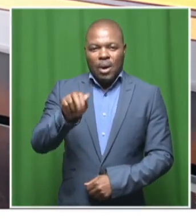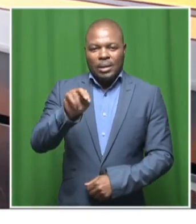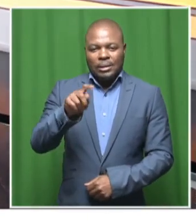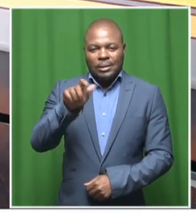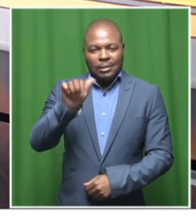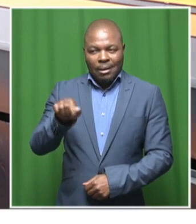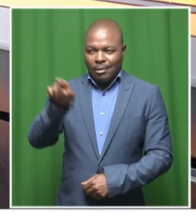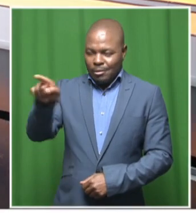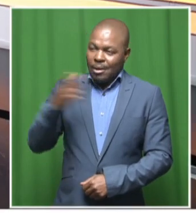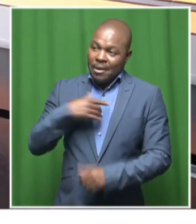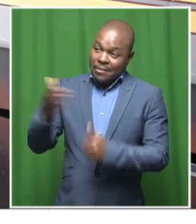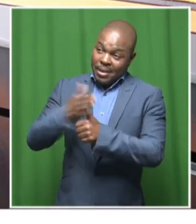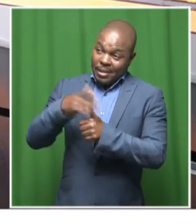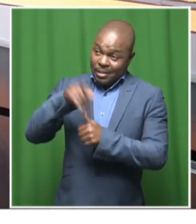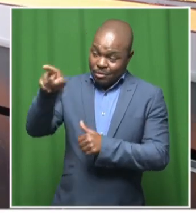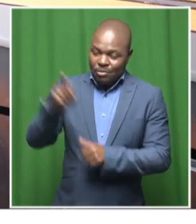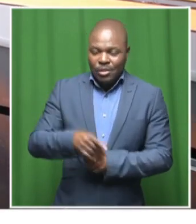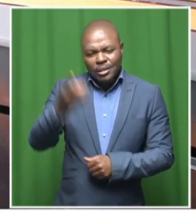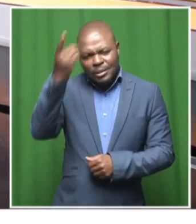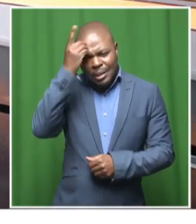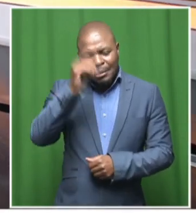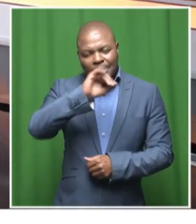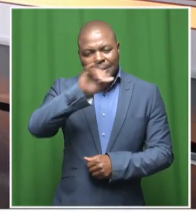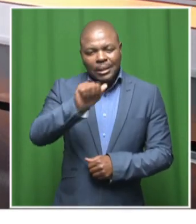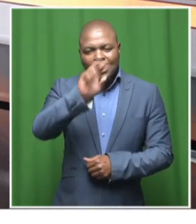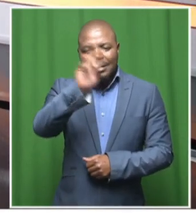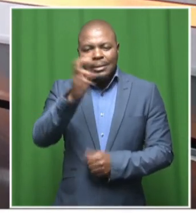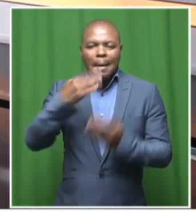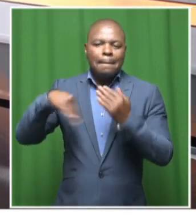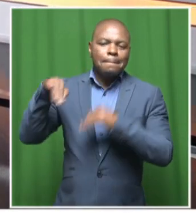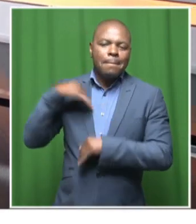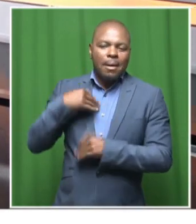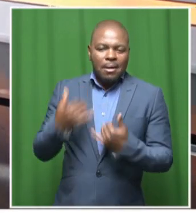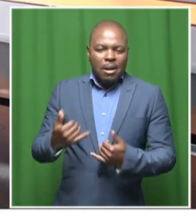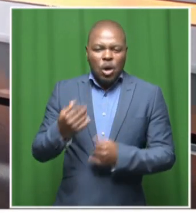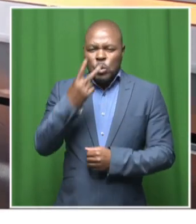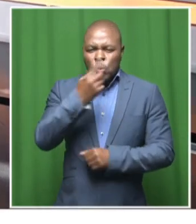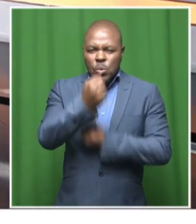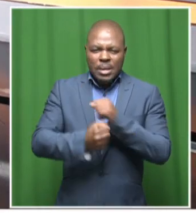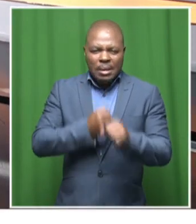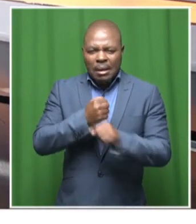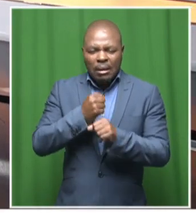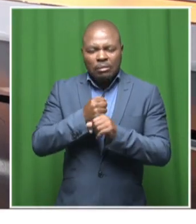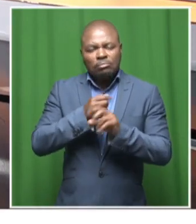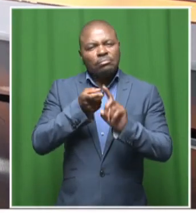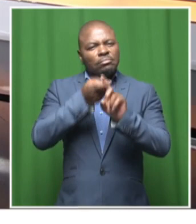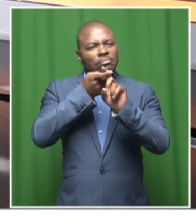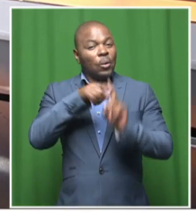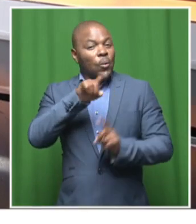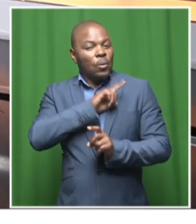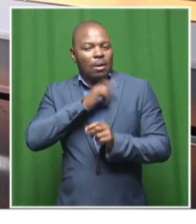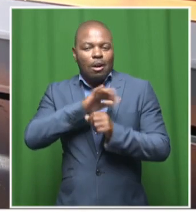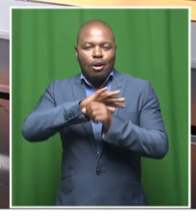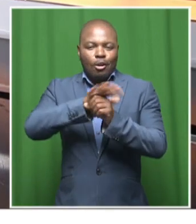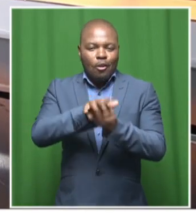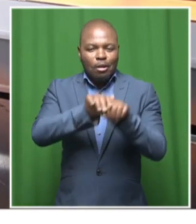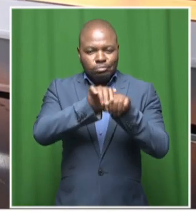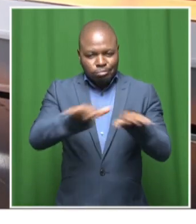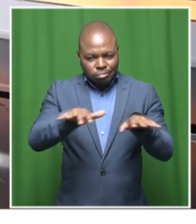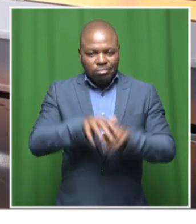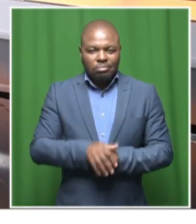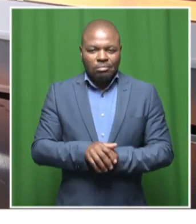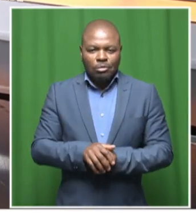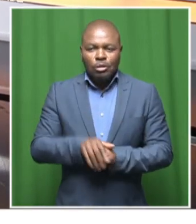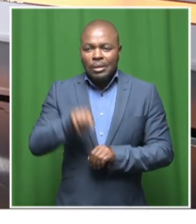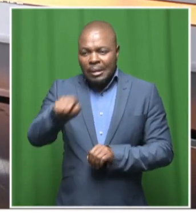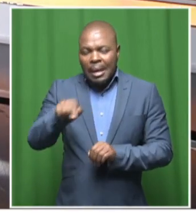you, Wanita. The Durban Jazz is coming back after, a 2-year hiatus as a result of the COVID-19 pandemic. So how have you